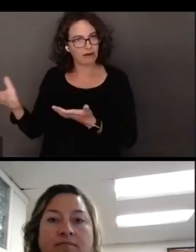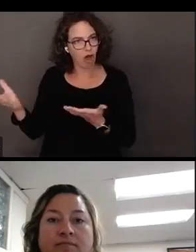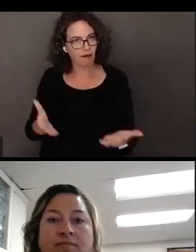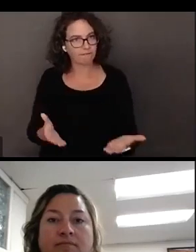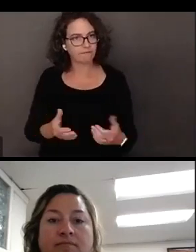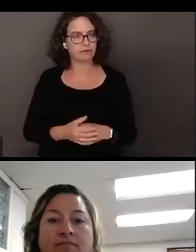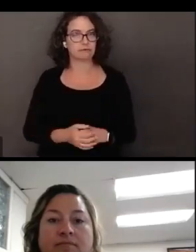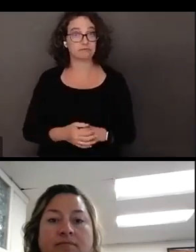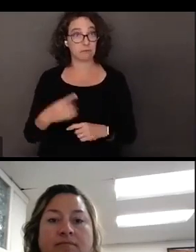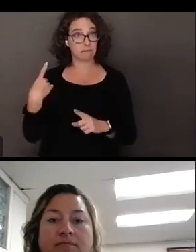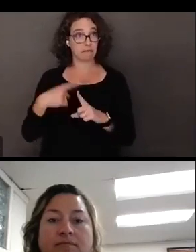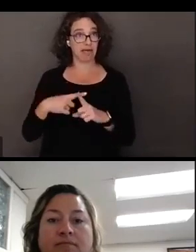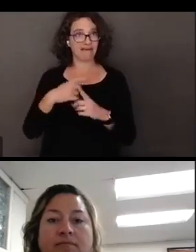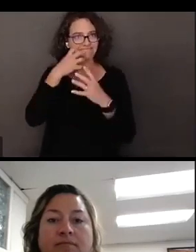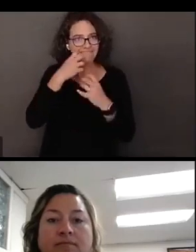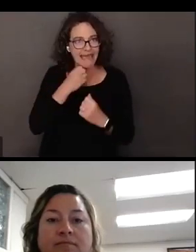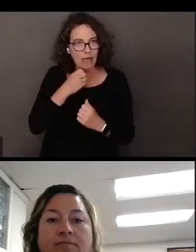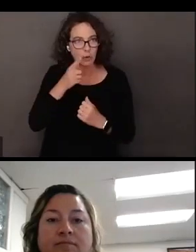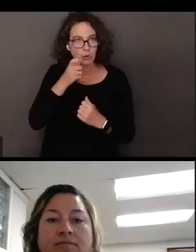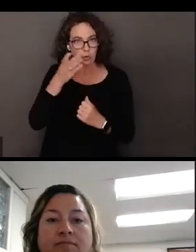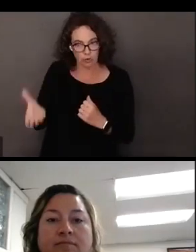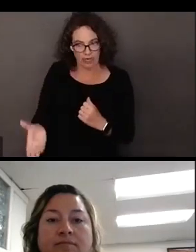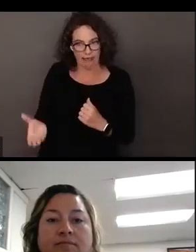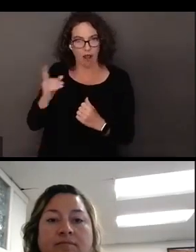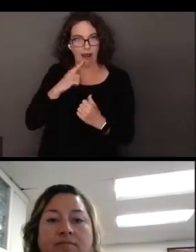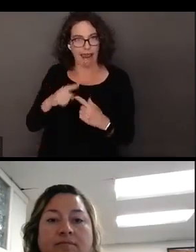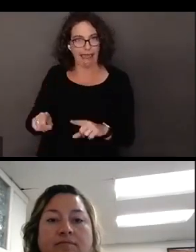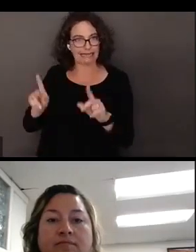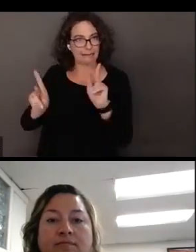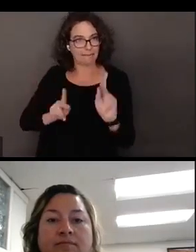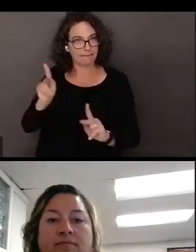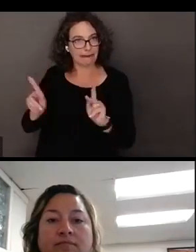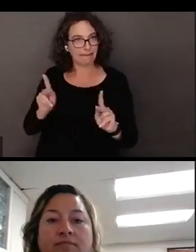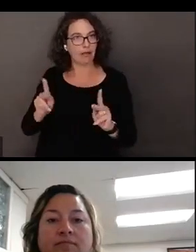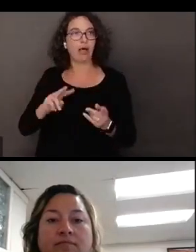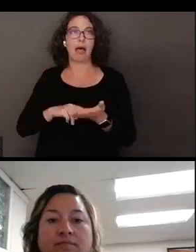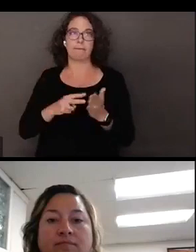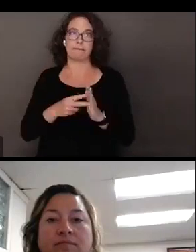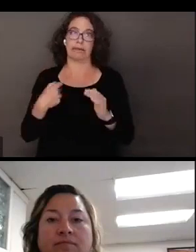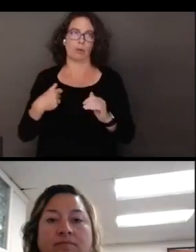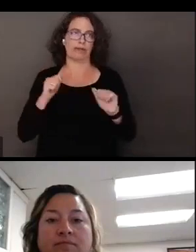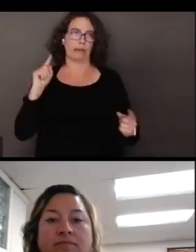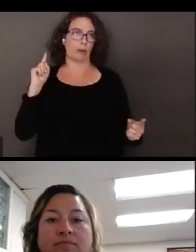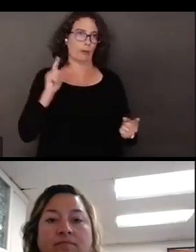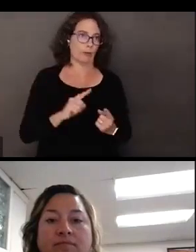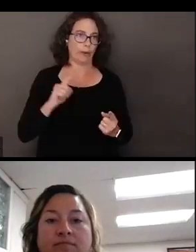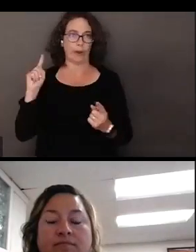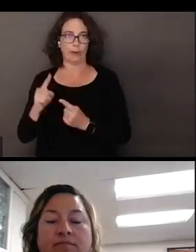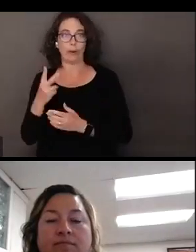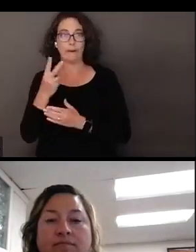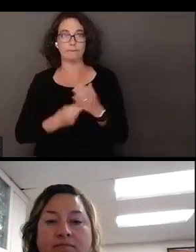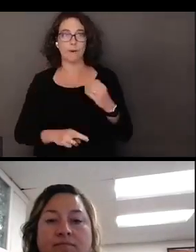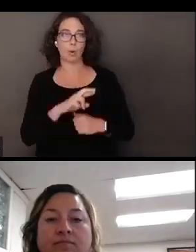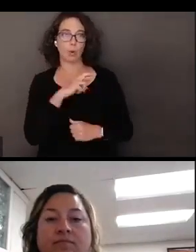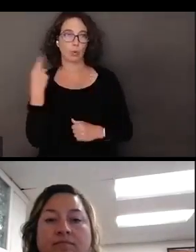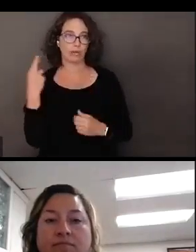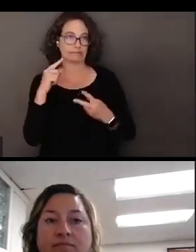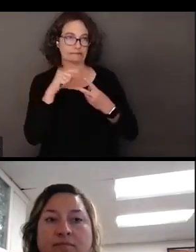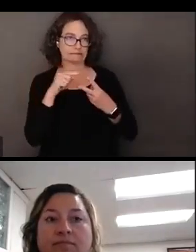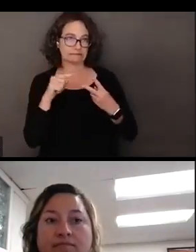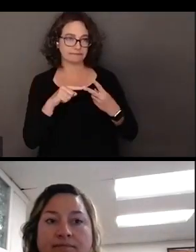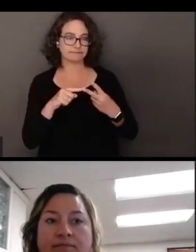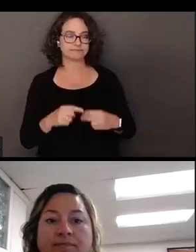we value who they are as people, we can go a long ways to addressing those risk factors just in terms of how we carry ourselves with other people